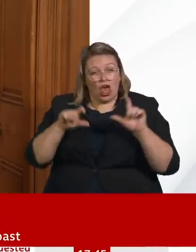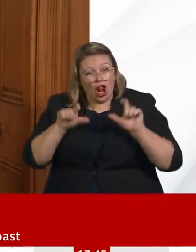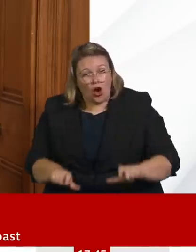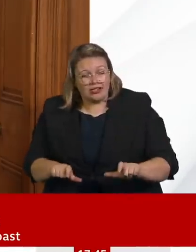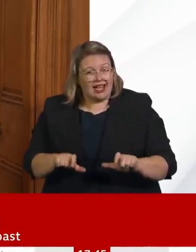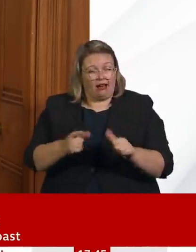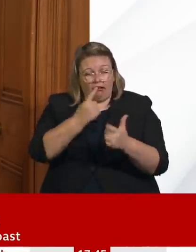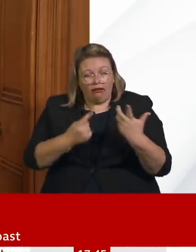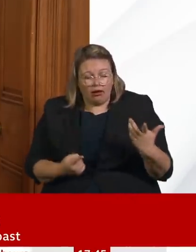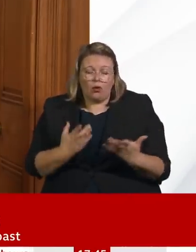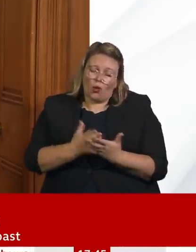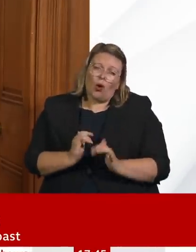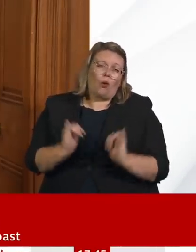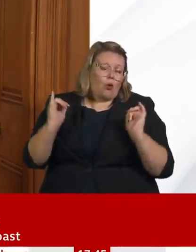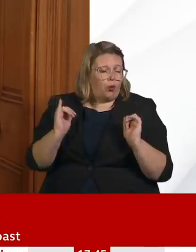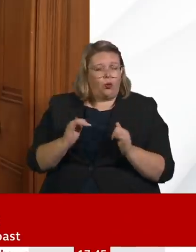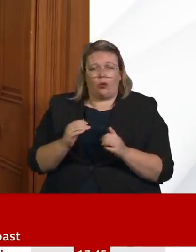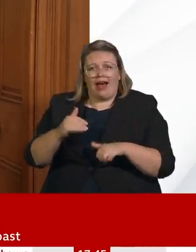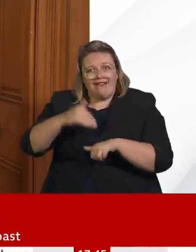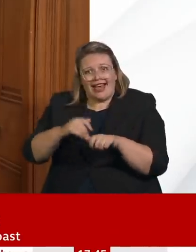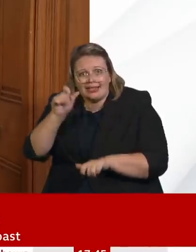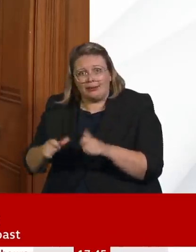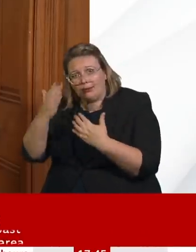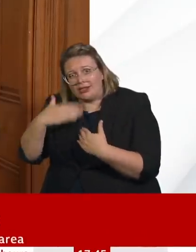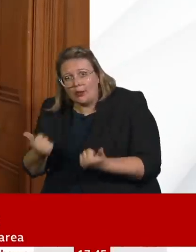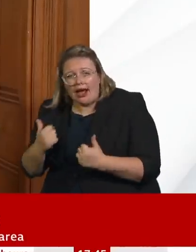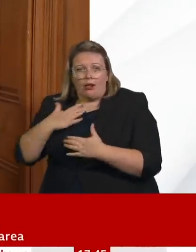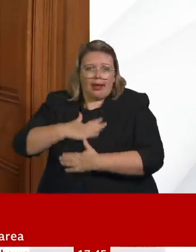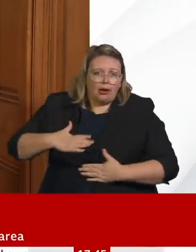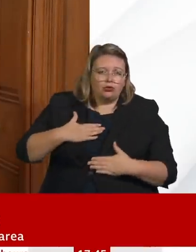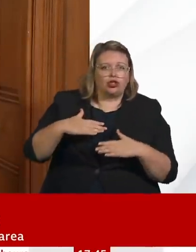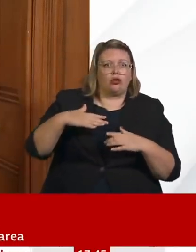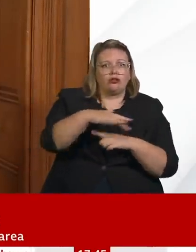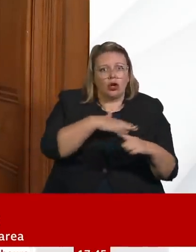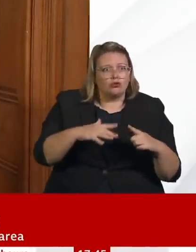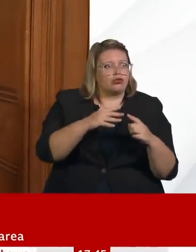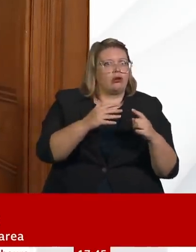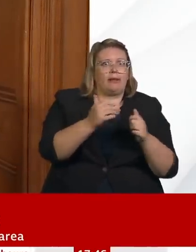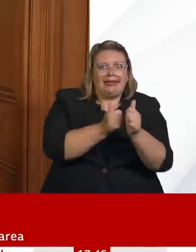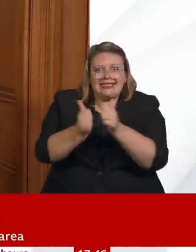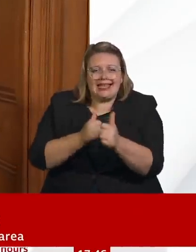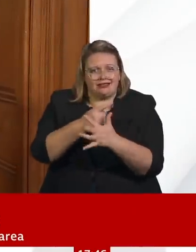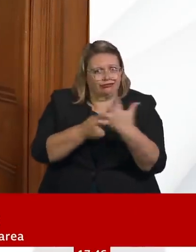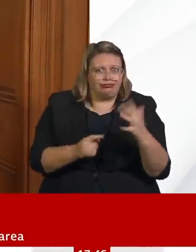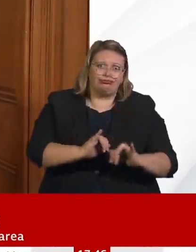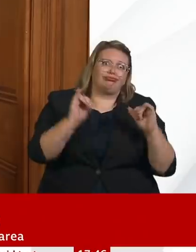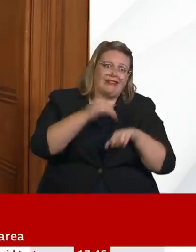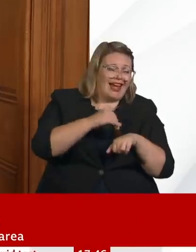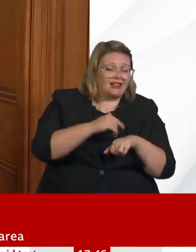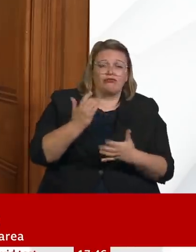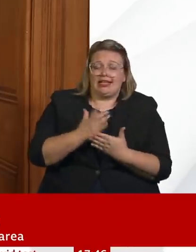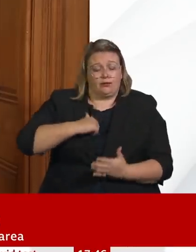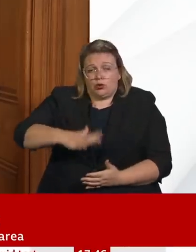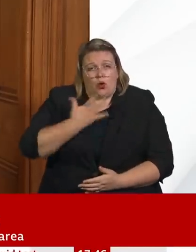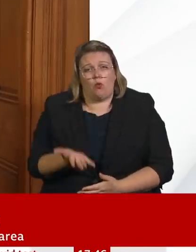the damage, social and economic, that can do, unless we absolutely have to. We think that the